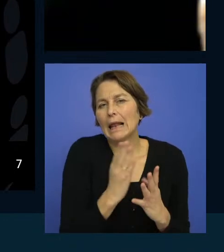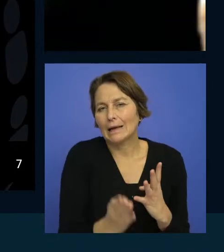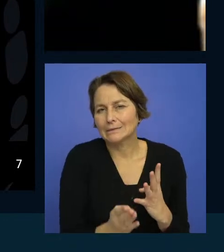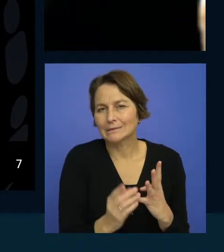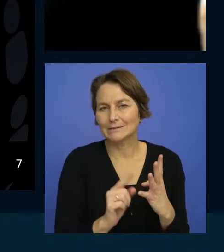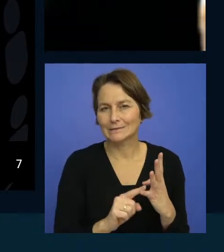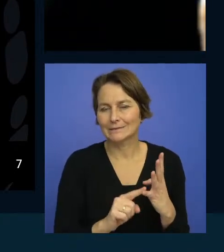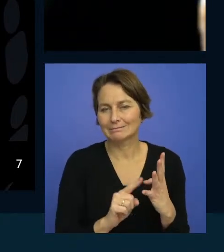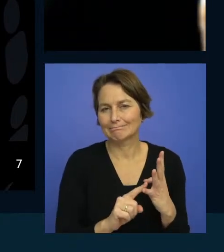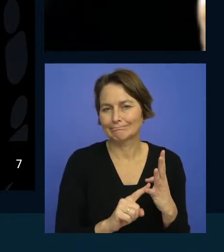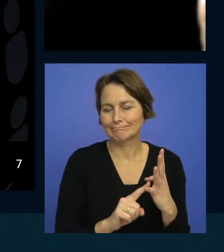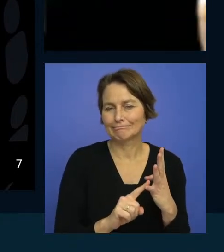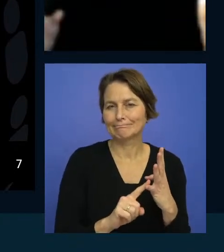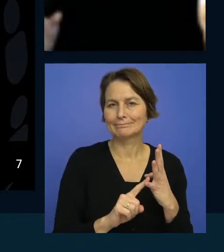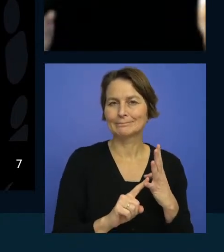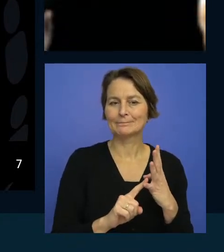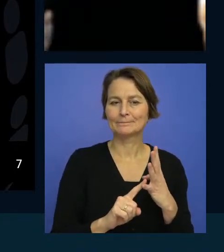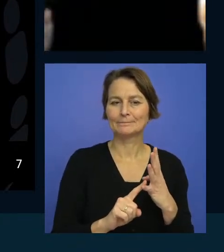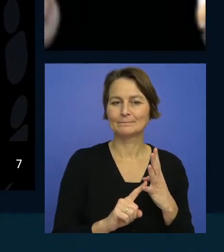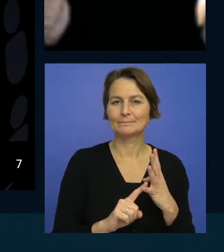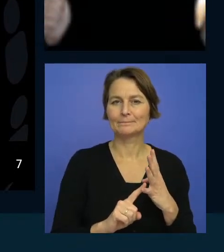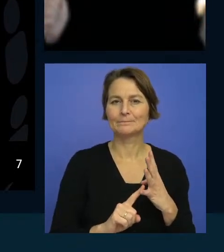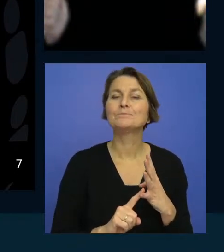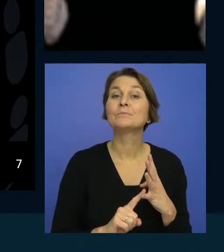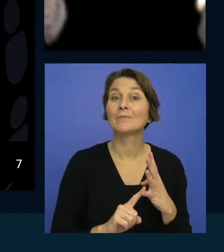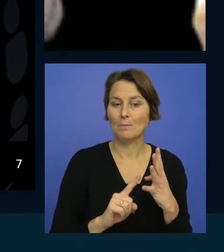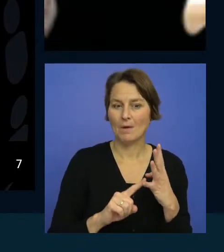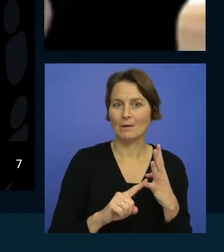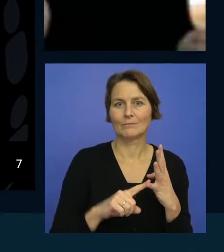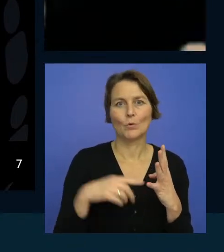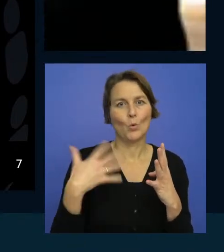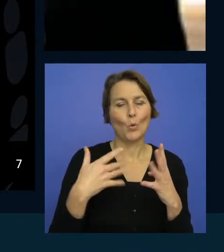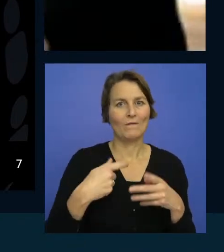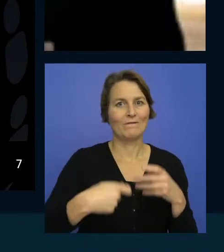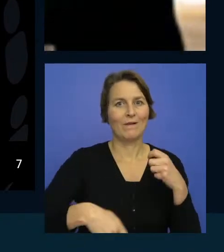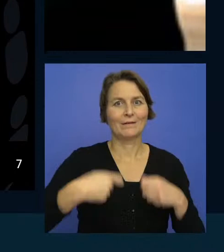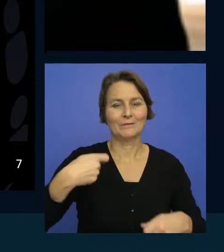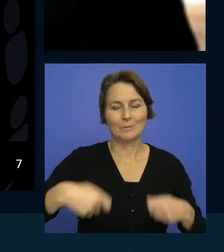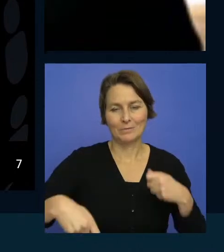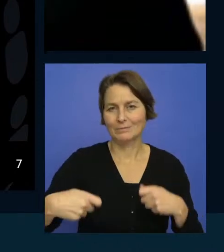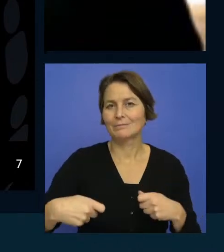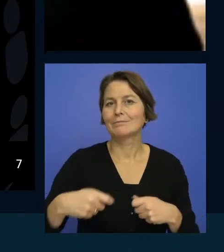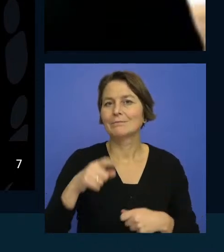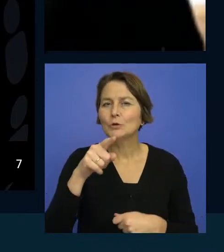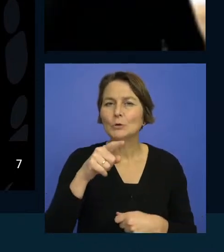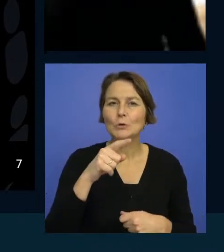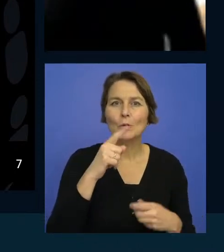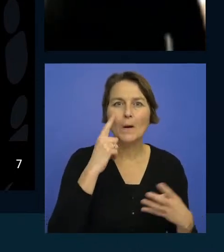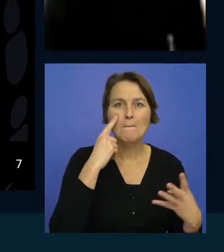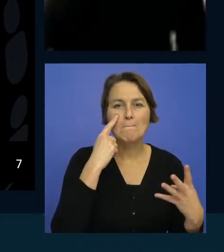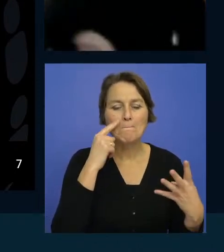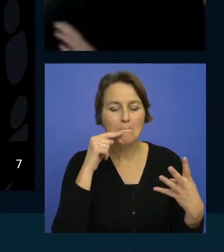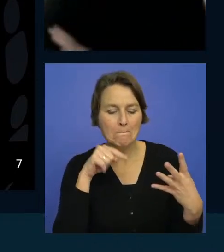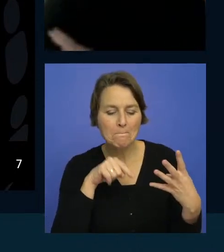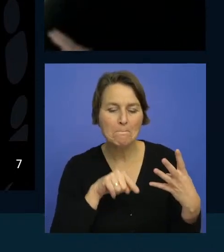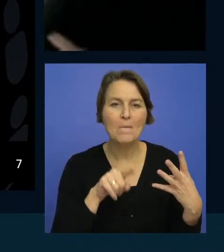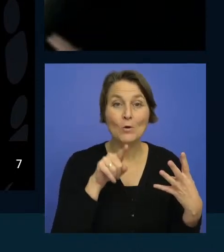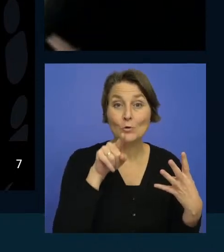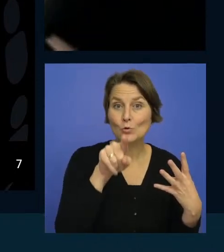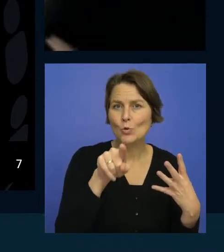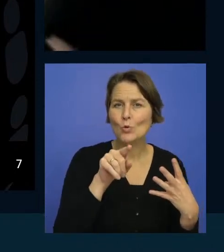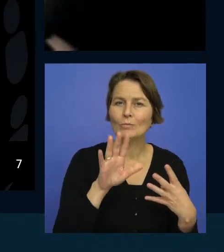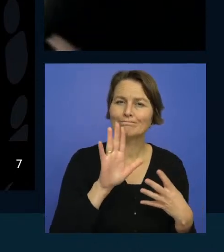of course the most flexible option in terms of getting the insights in the way that you need for your